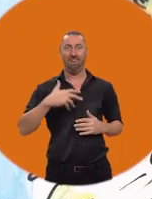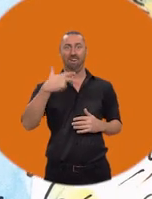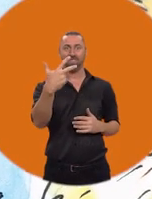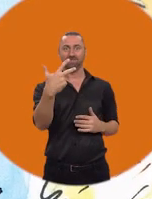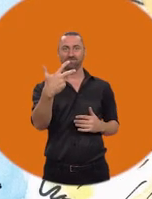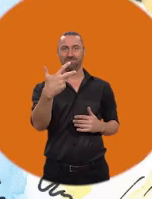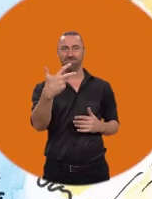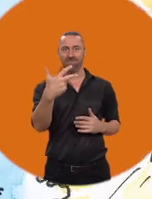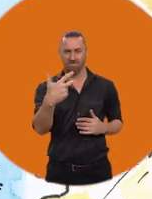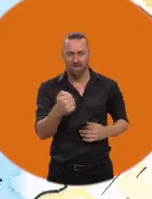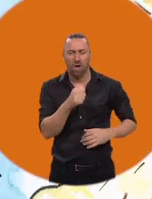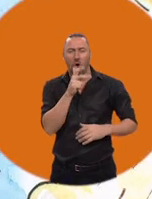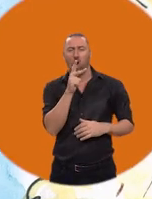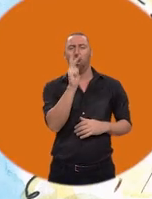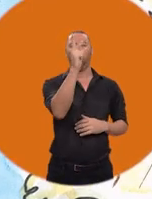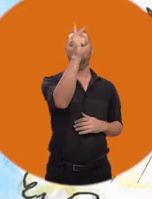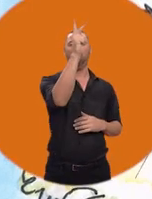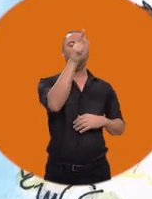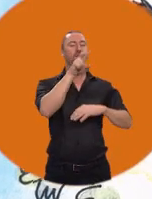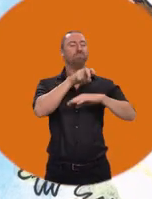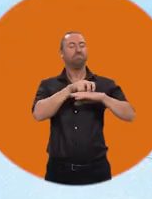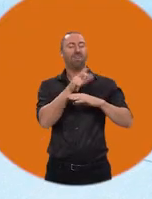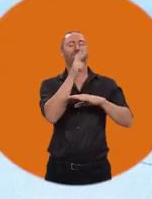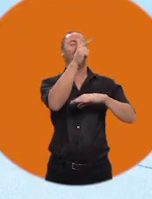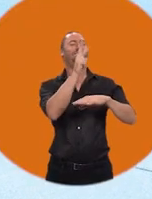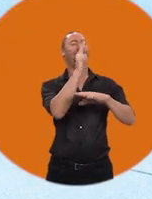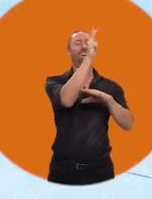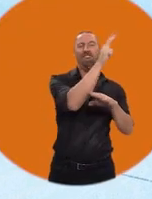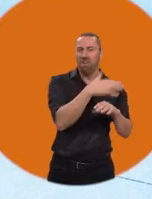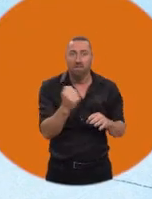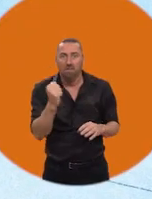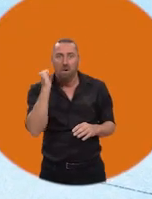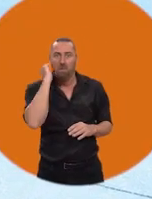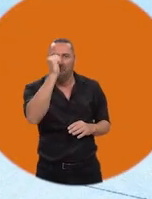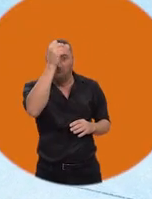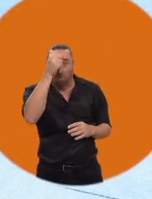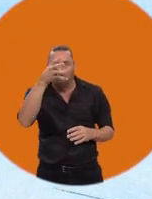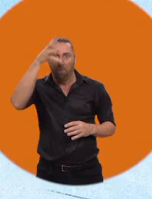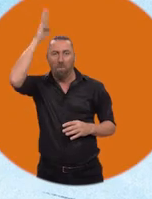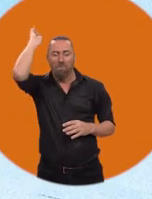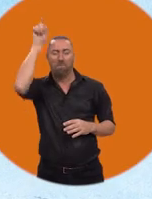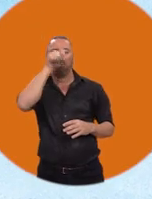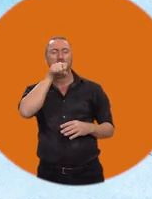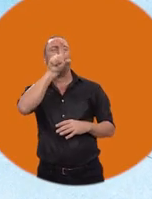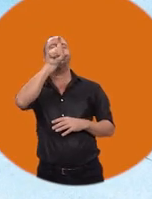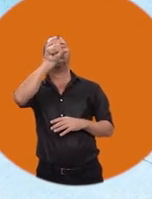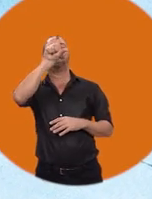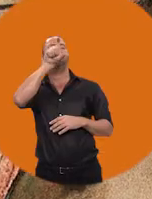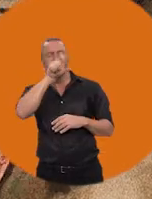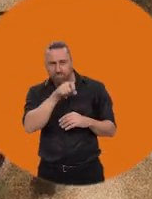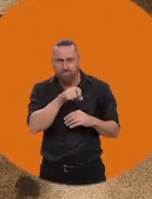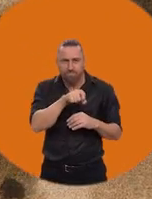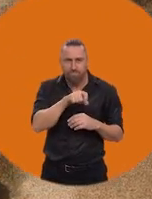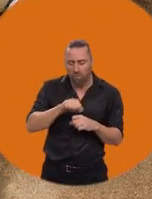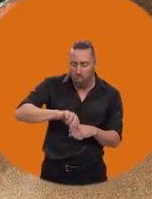Kookaburra, who laughed all day from up high. A black cockatoo with a piercing cry.